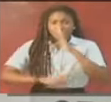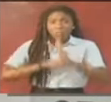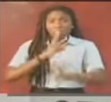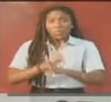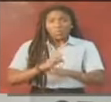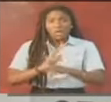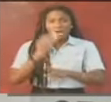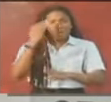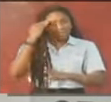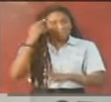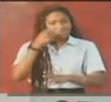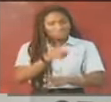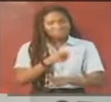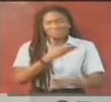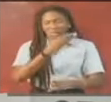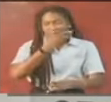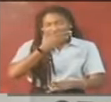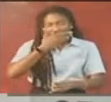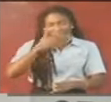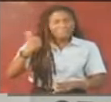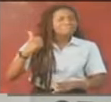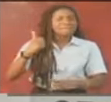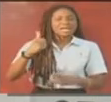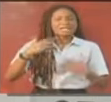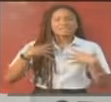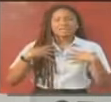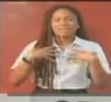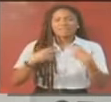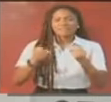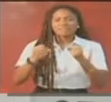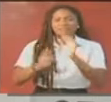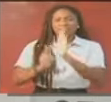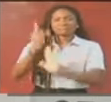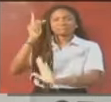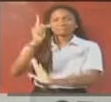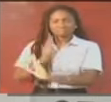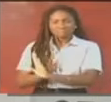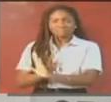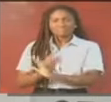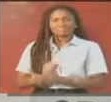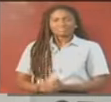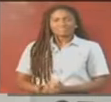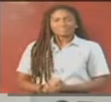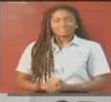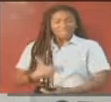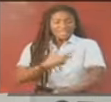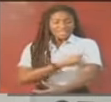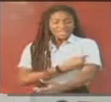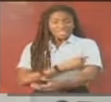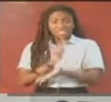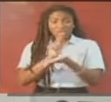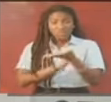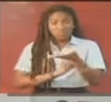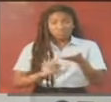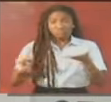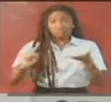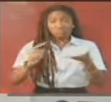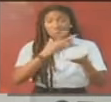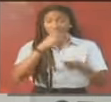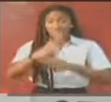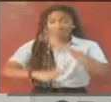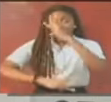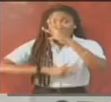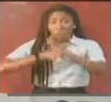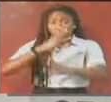and cost-effective health interventions. Vaccination Week of the Americas and World Immunization Week